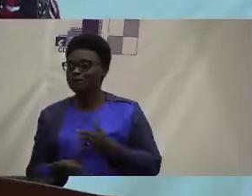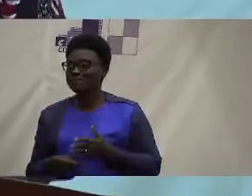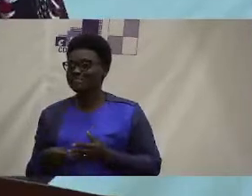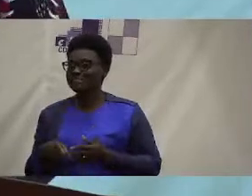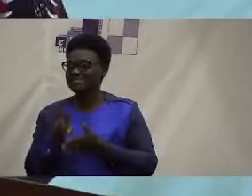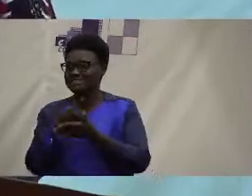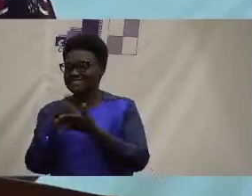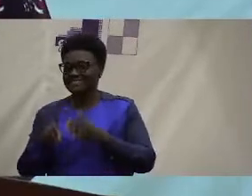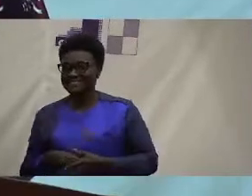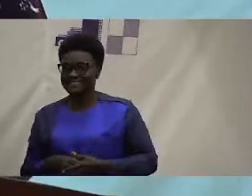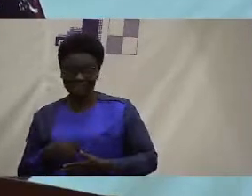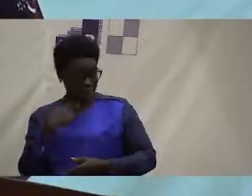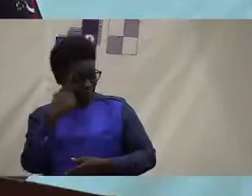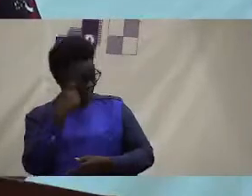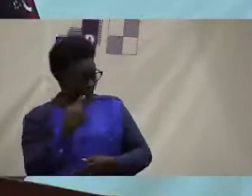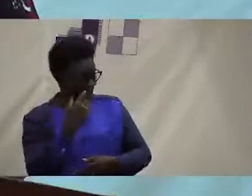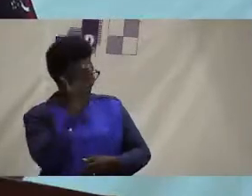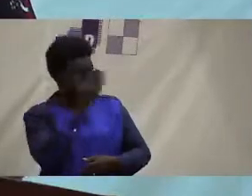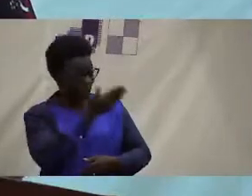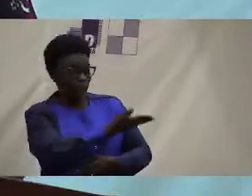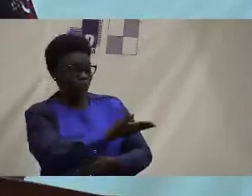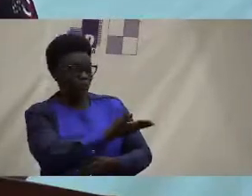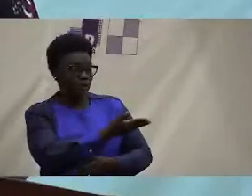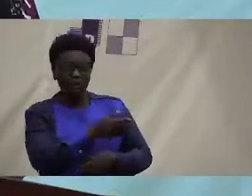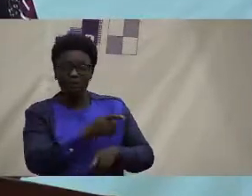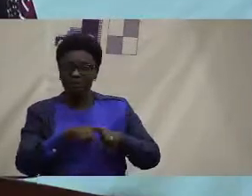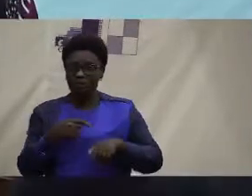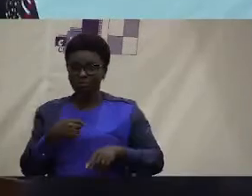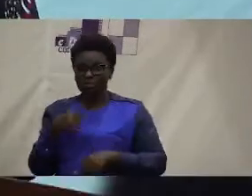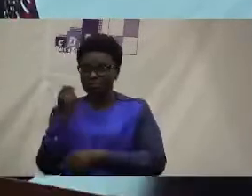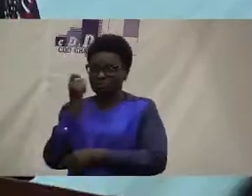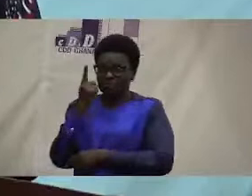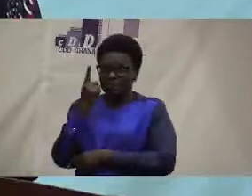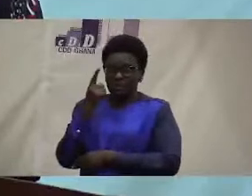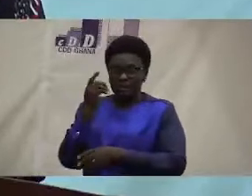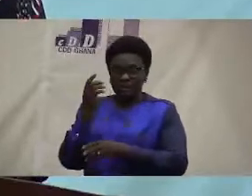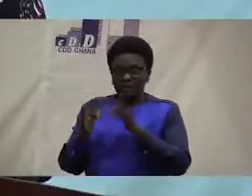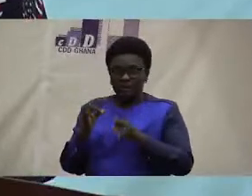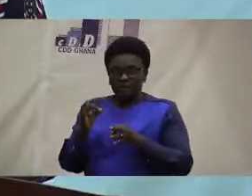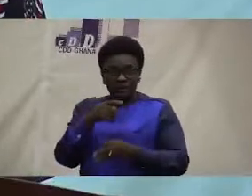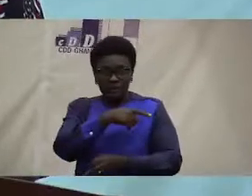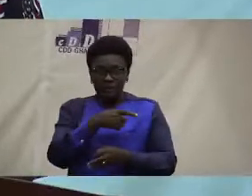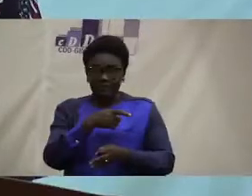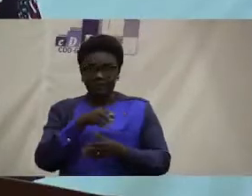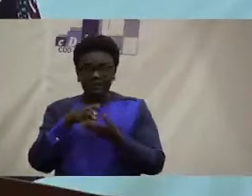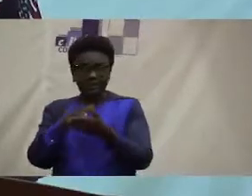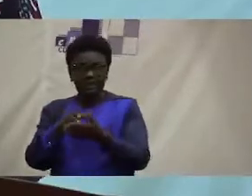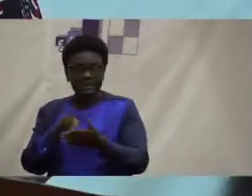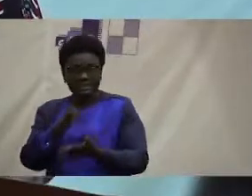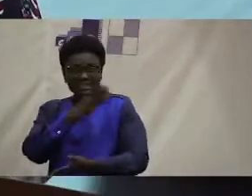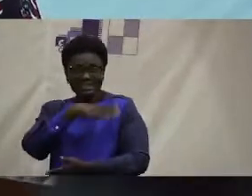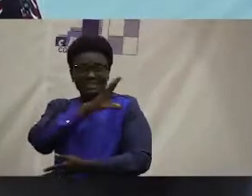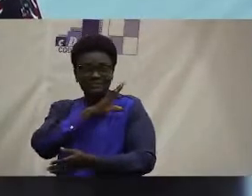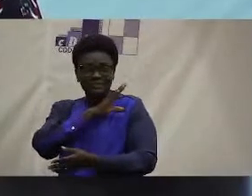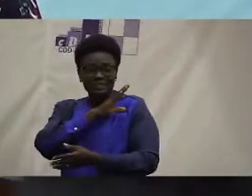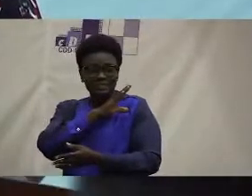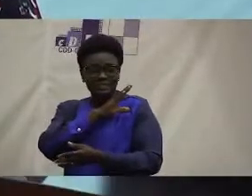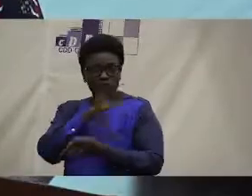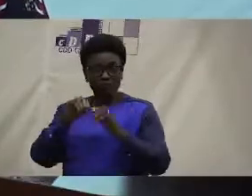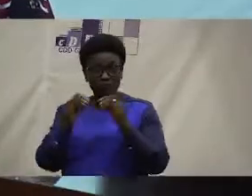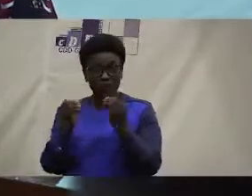Yes. Yeah, but I'm wondering if indeed it's civil society